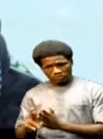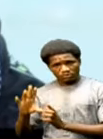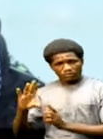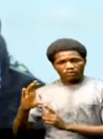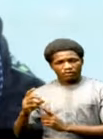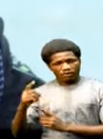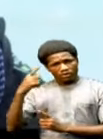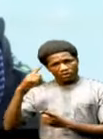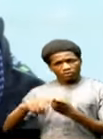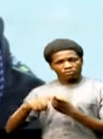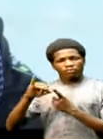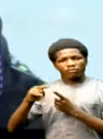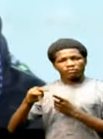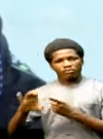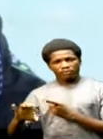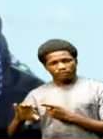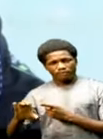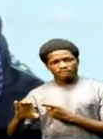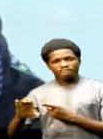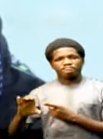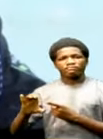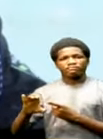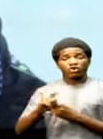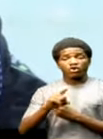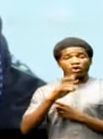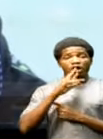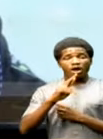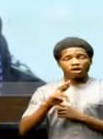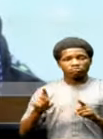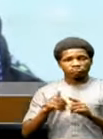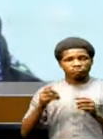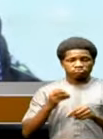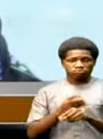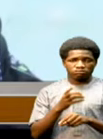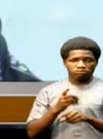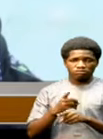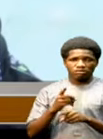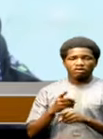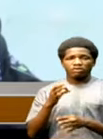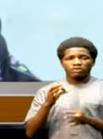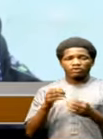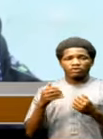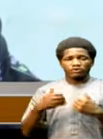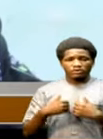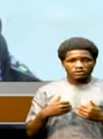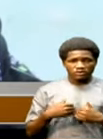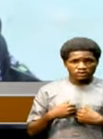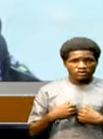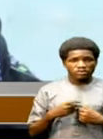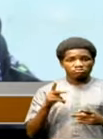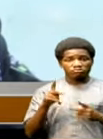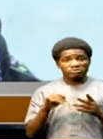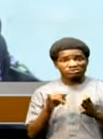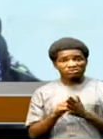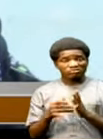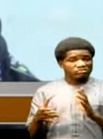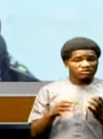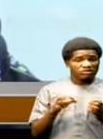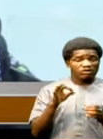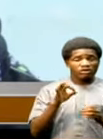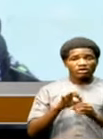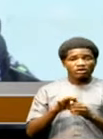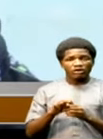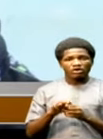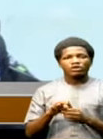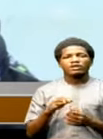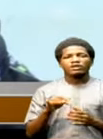Electoral Commission. You are also advised to, if you have offenders that are still in custody, you